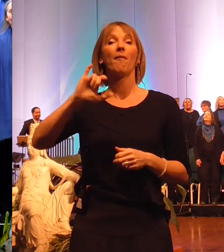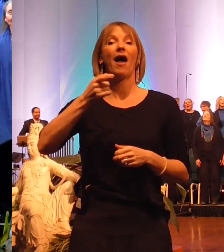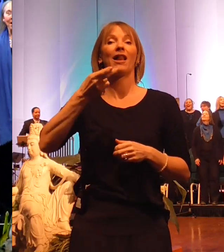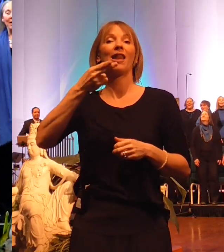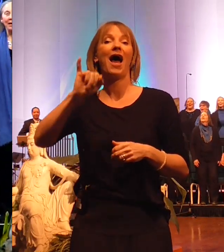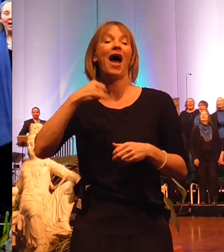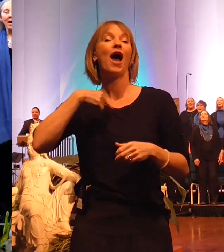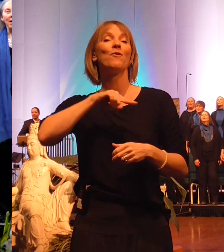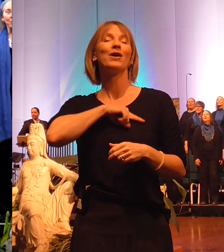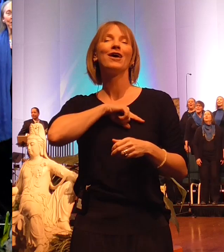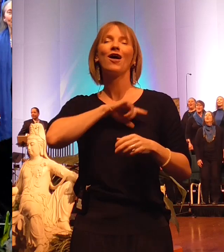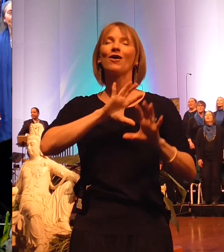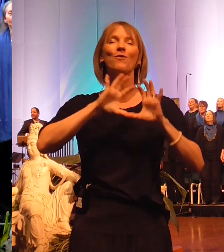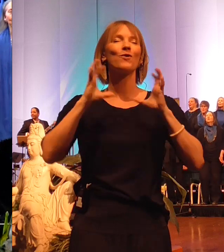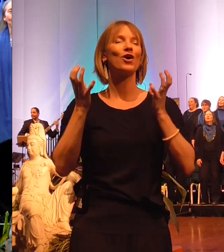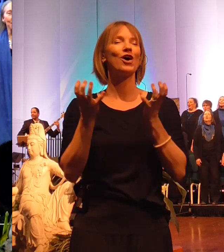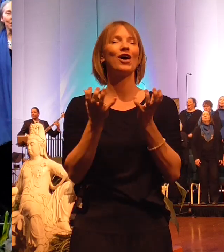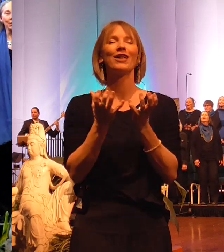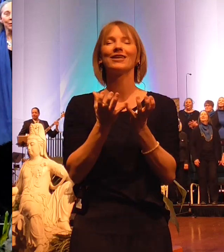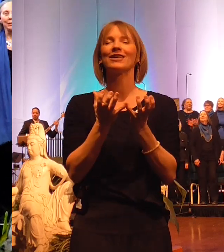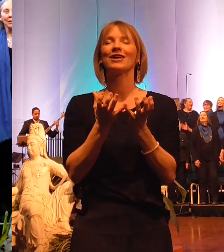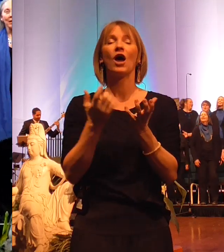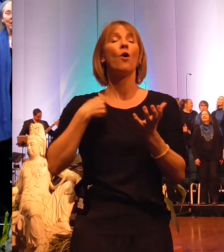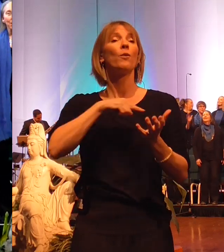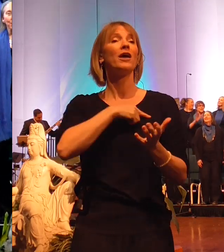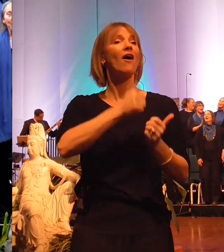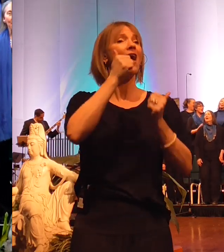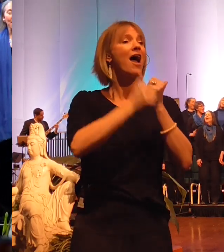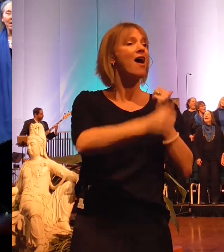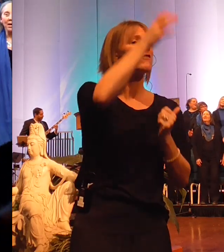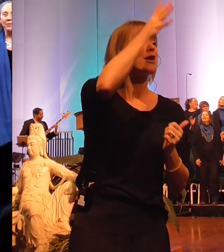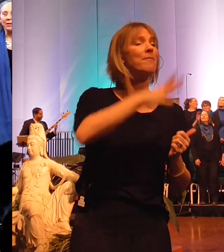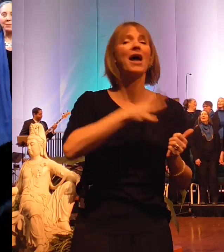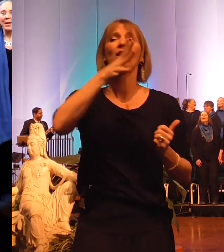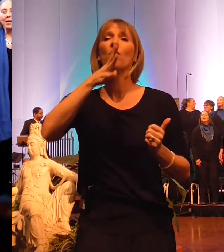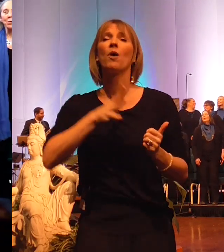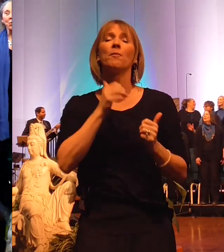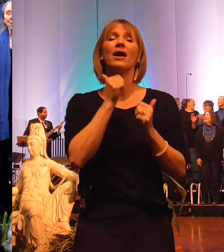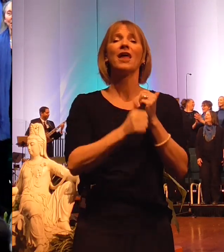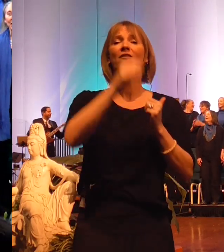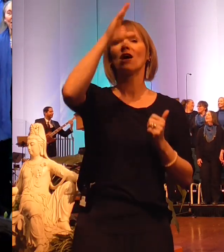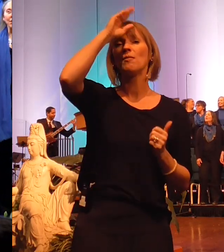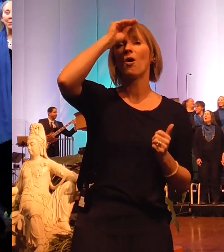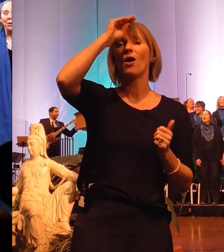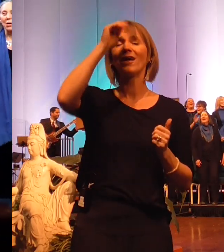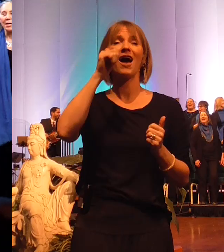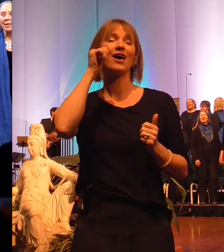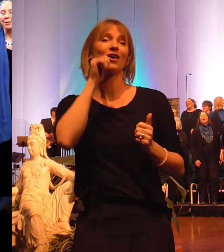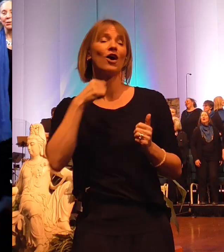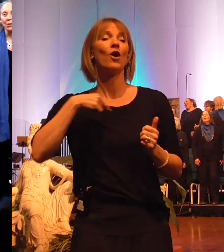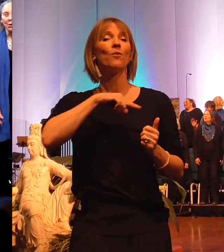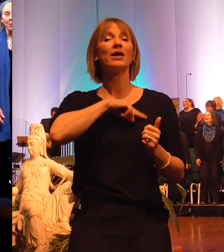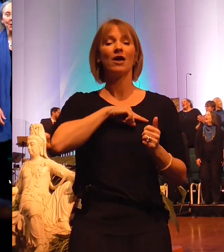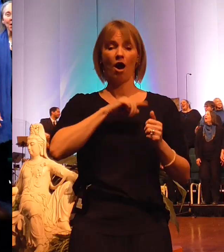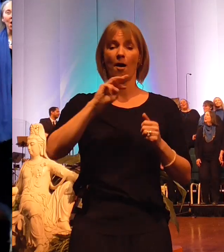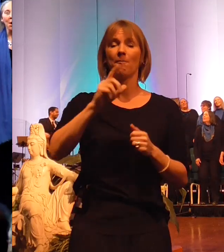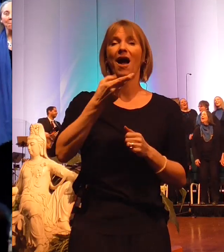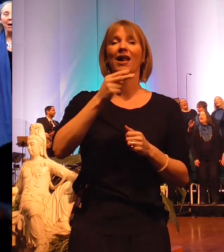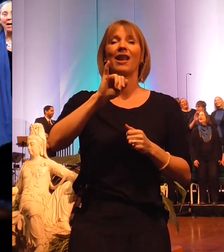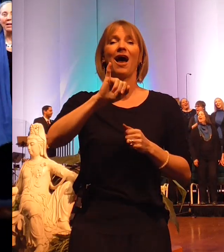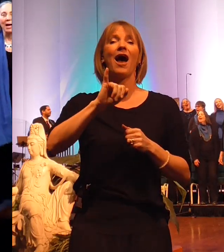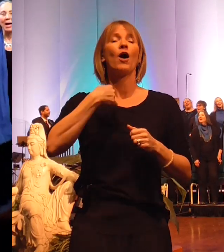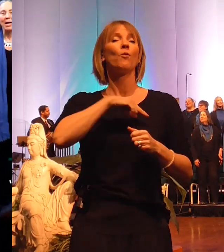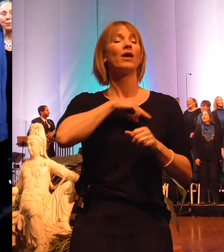We are Mile High, we are the world. We are every man and woman, every boy and girl. We